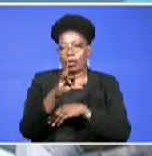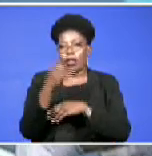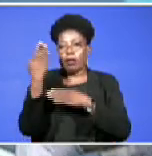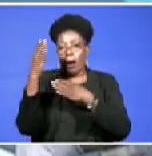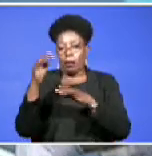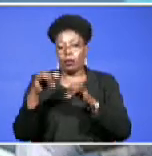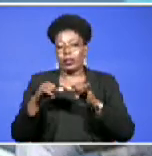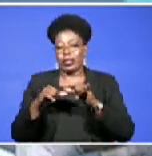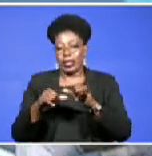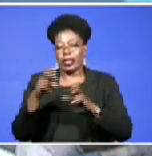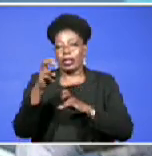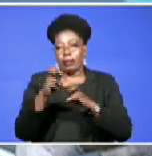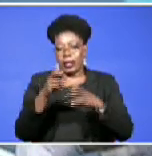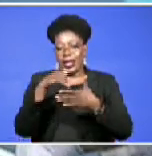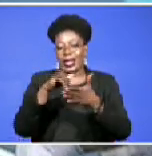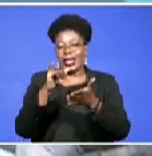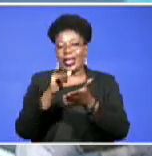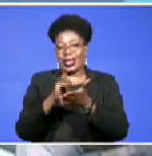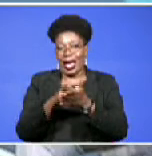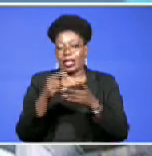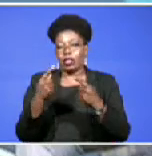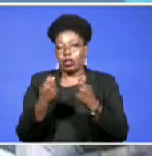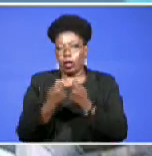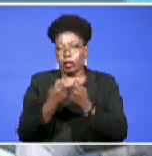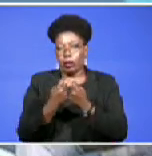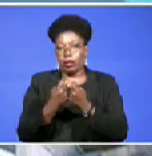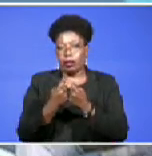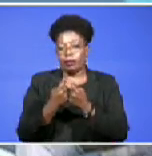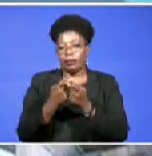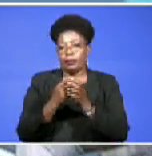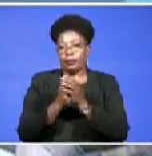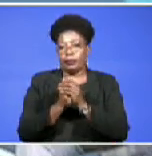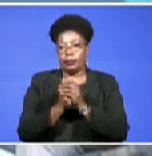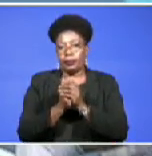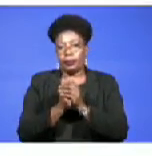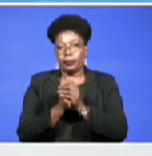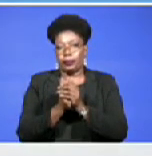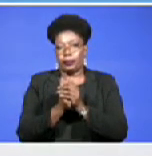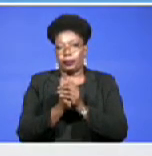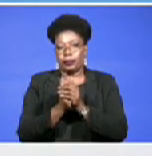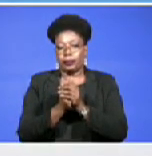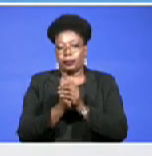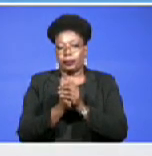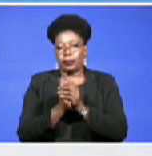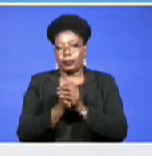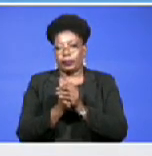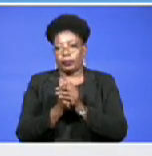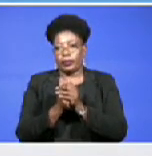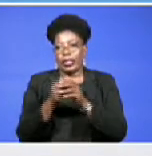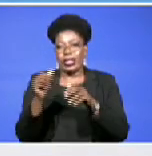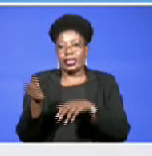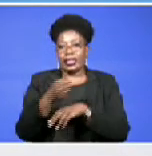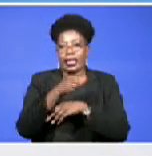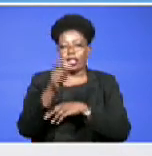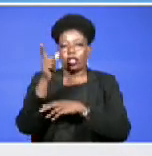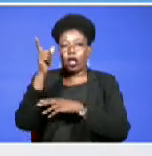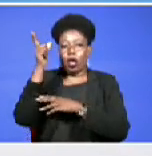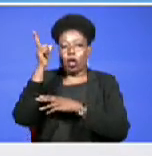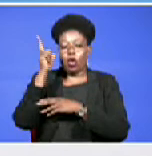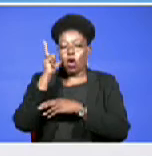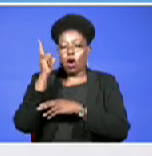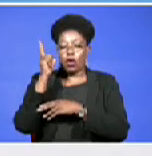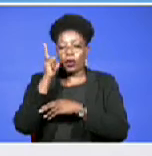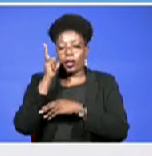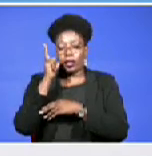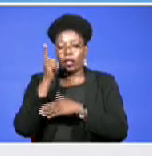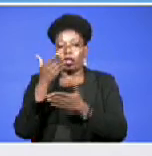year because of their ranking in the new Davis Cup format. From the collegiate tennis beat, Lauren Daxner with an